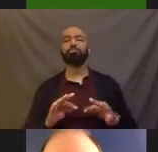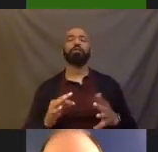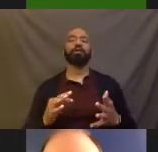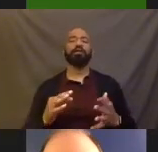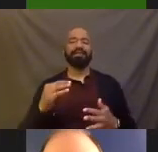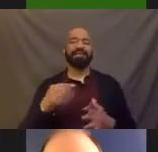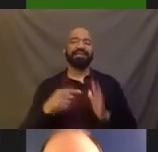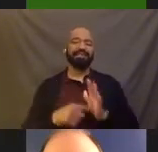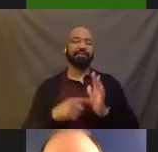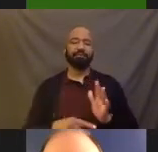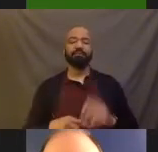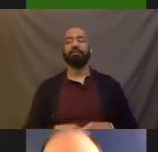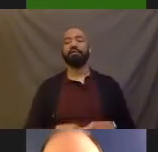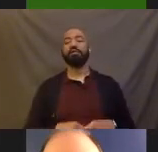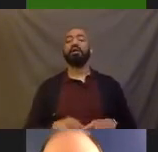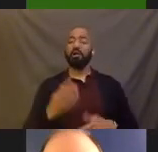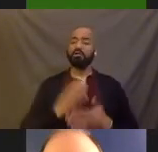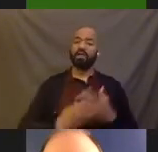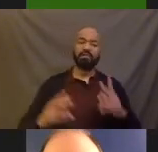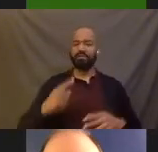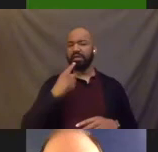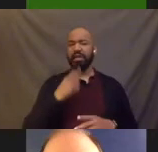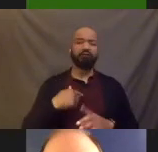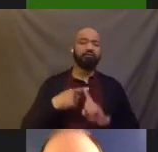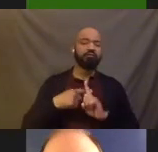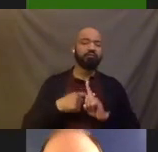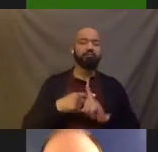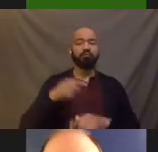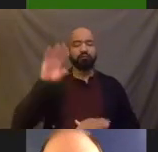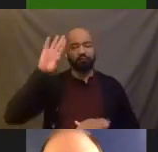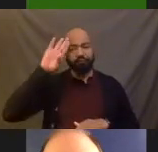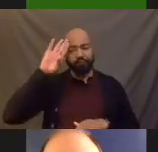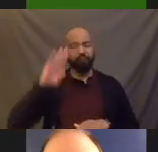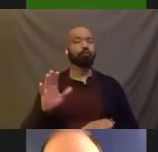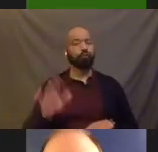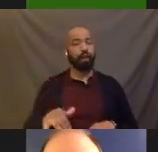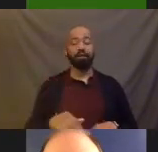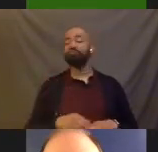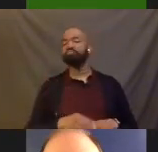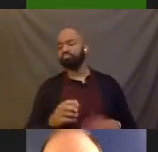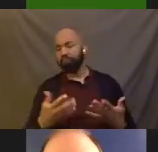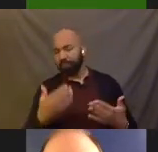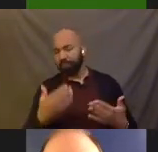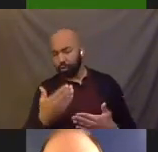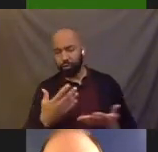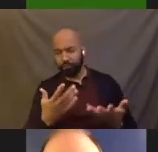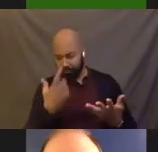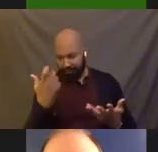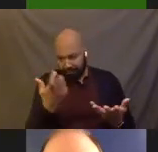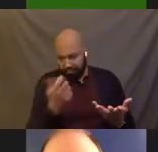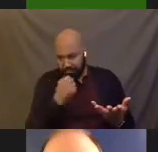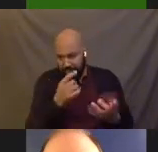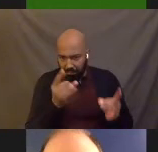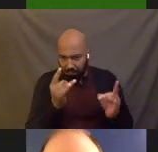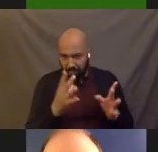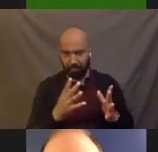I'm grateful to hear that that was their response. The piece that I'm very concerned with is that if you were infected, that could have been passed